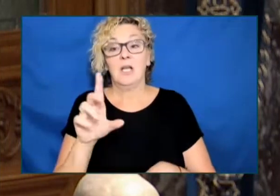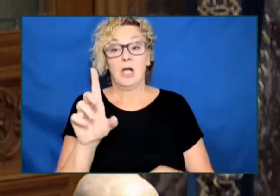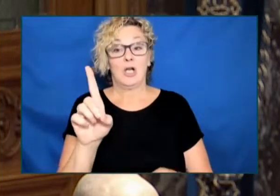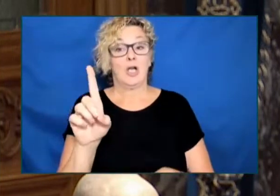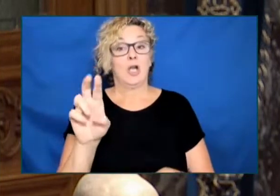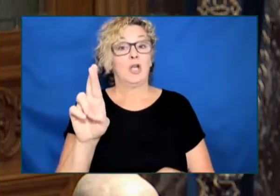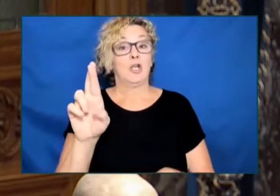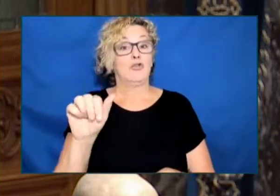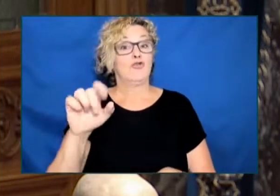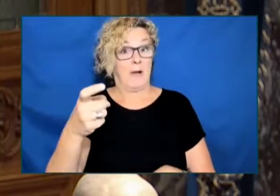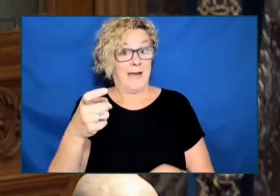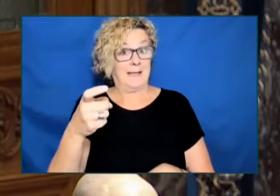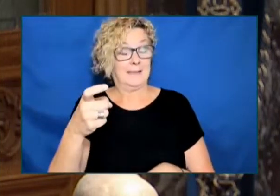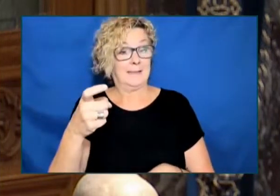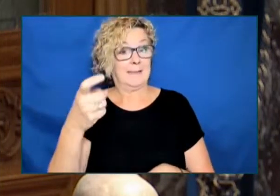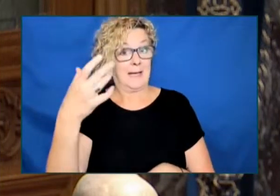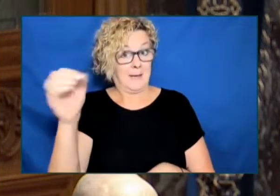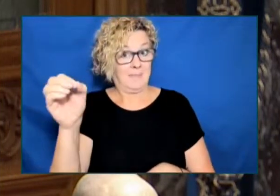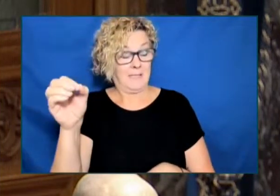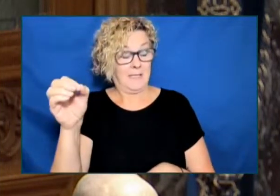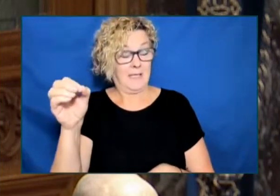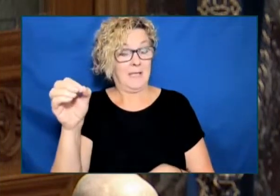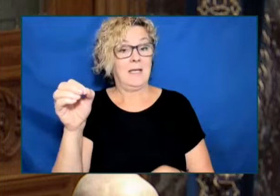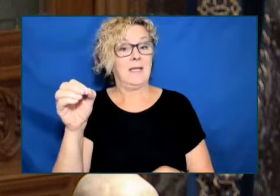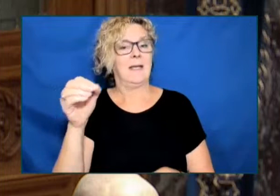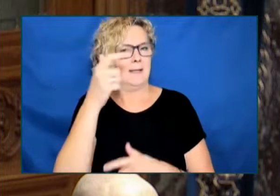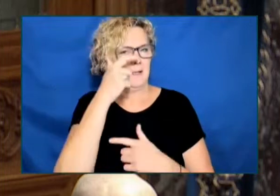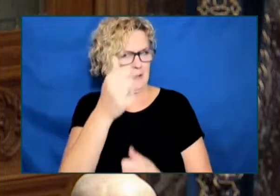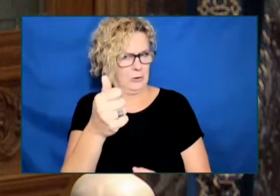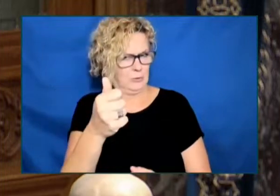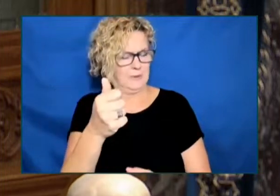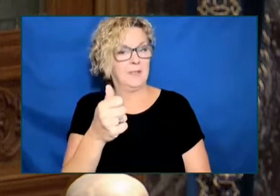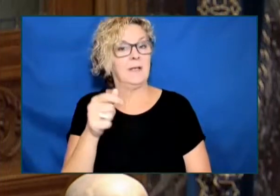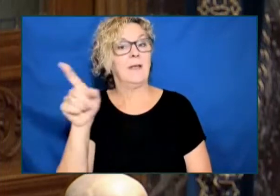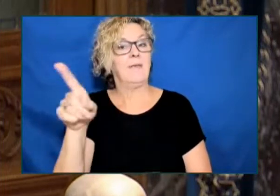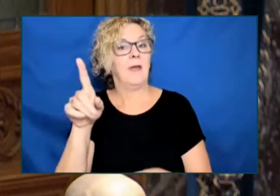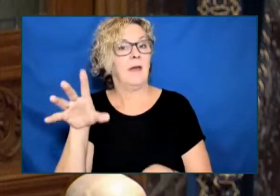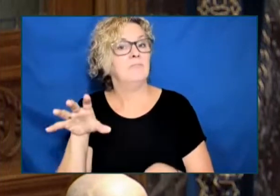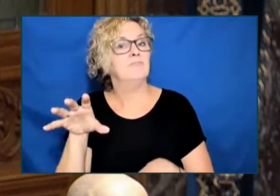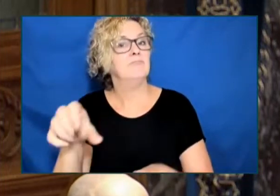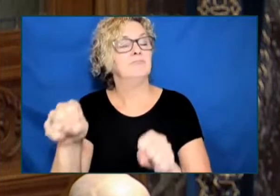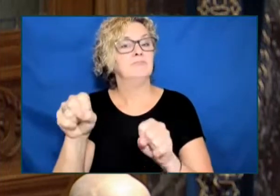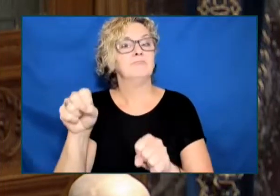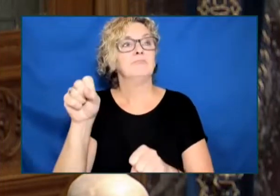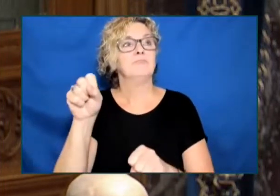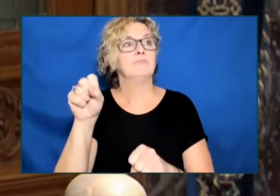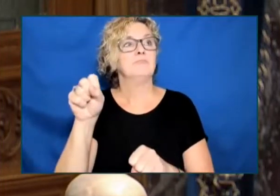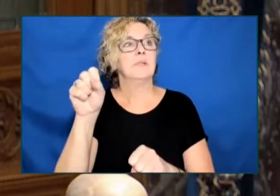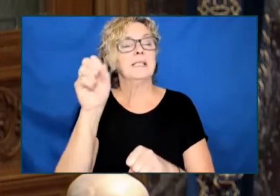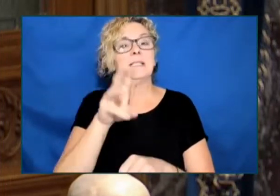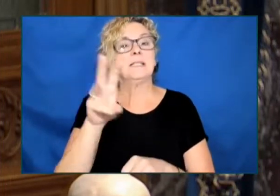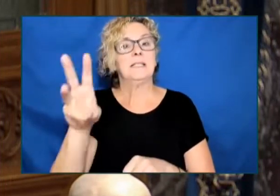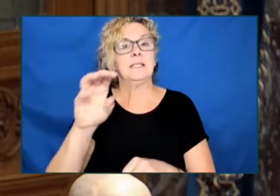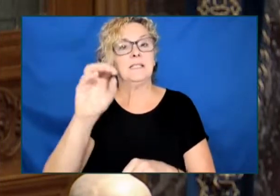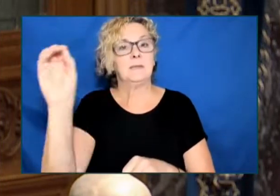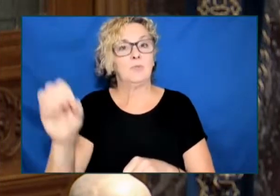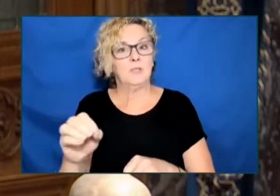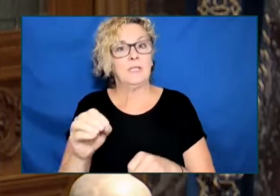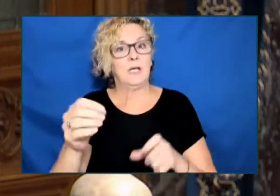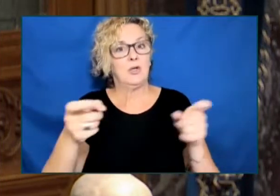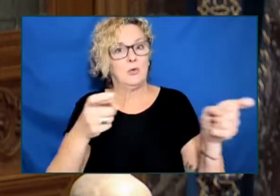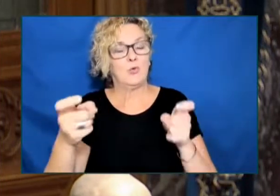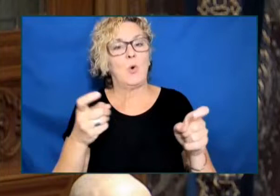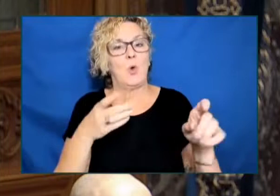this company took control of 66% of the wood pellet production in this province, monopolizing